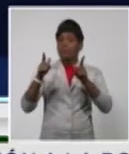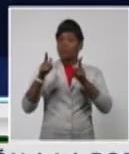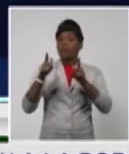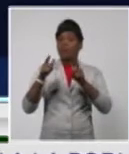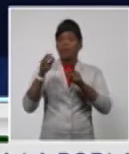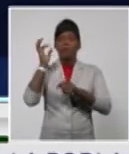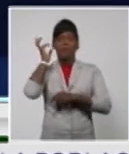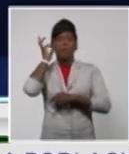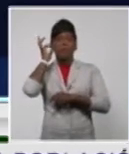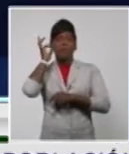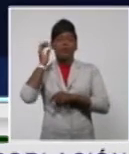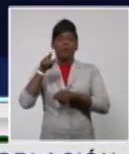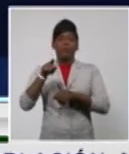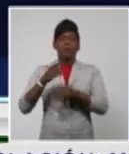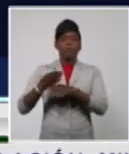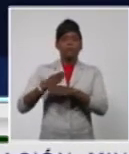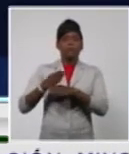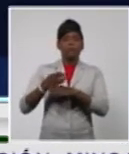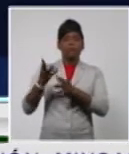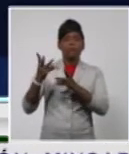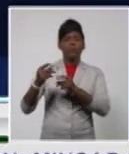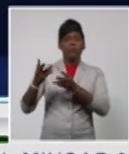this group, of which